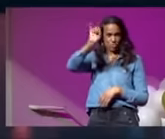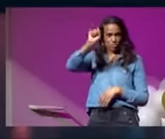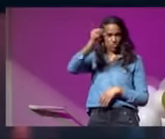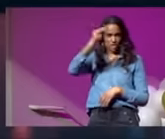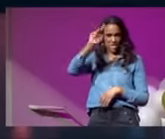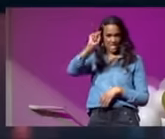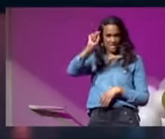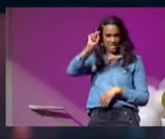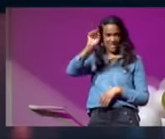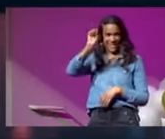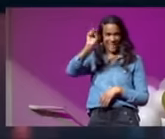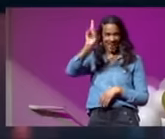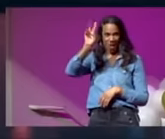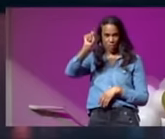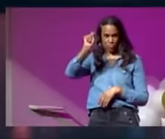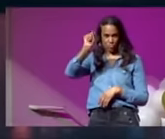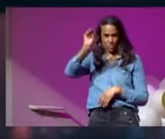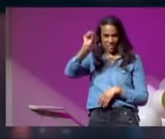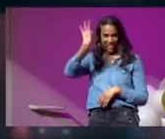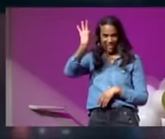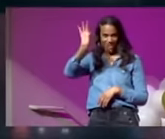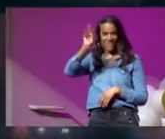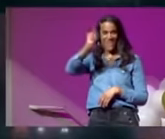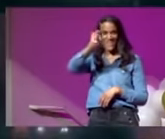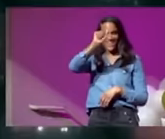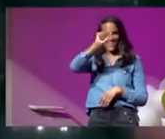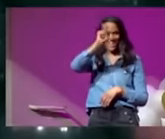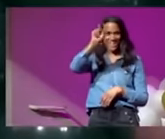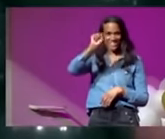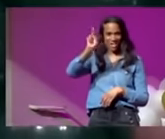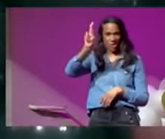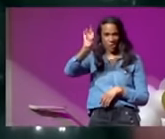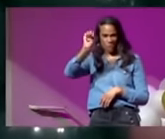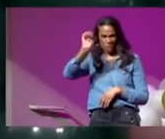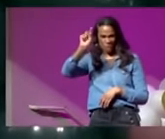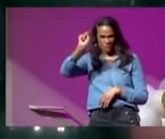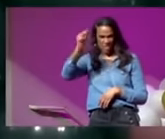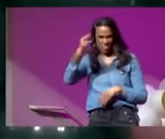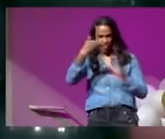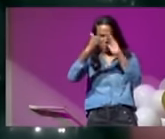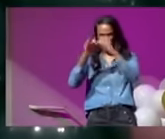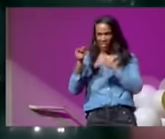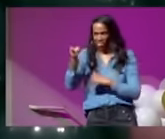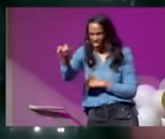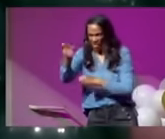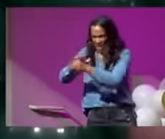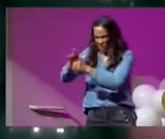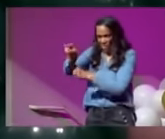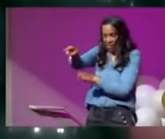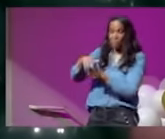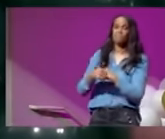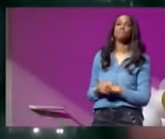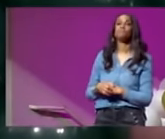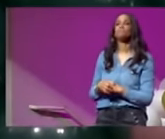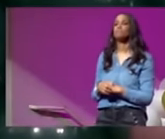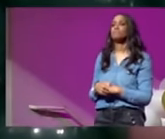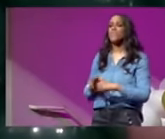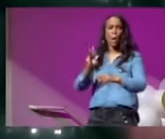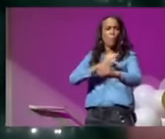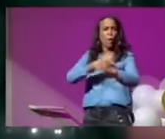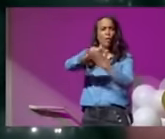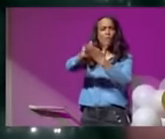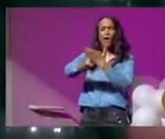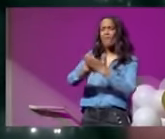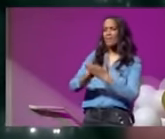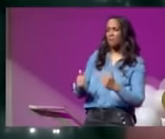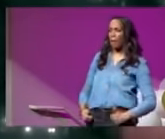of Nazareth. I think it was the poet Masefield who said that life is a